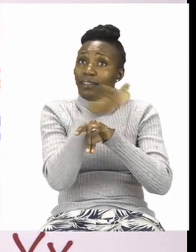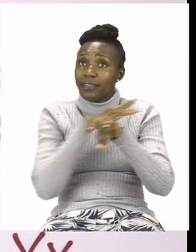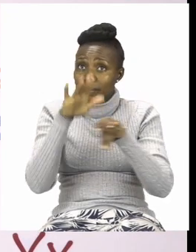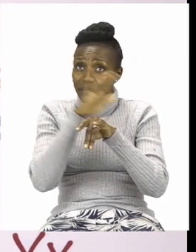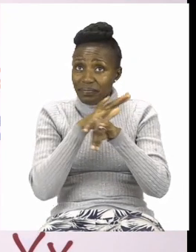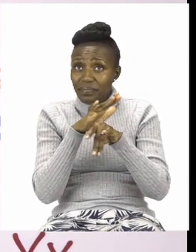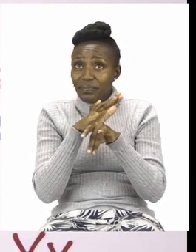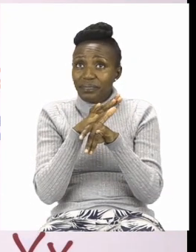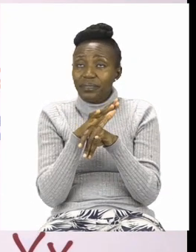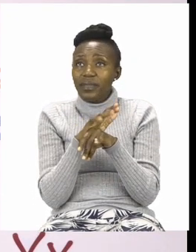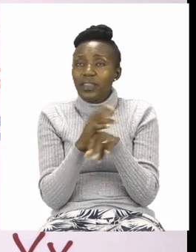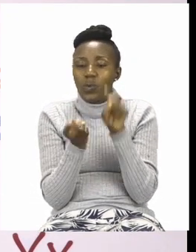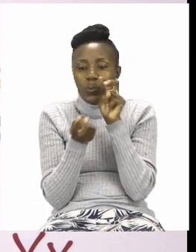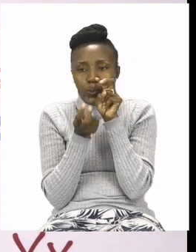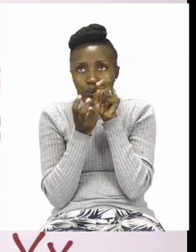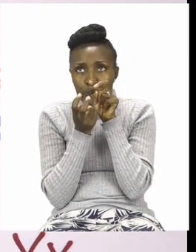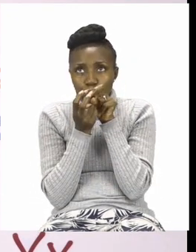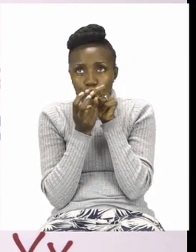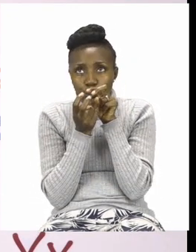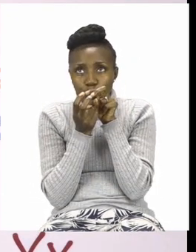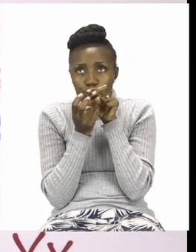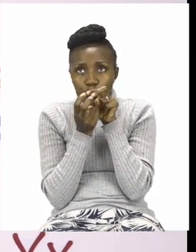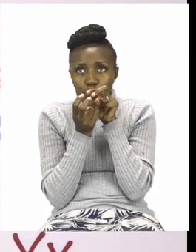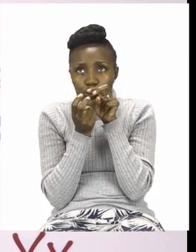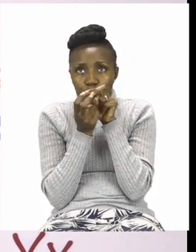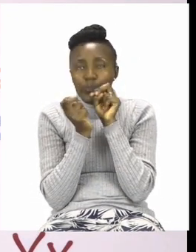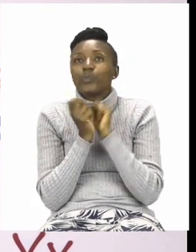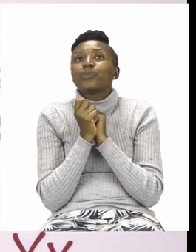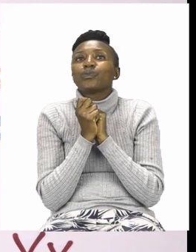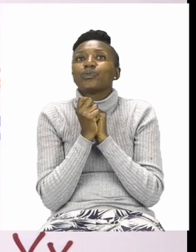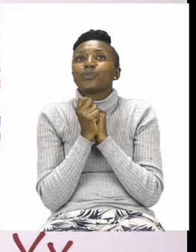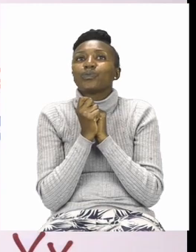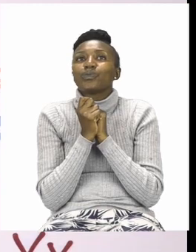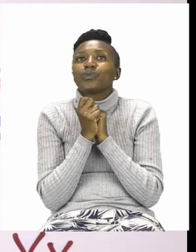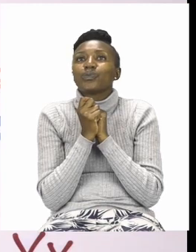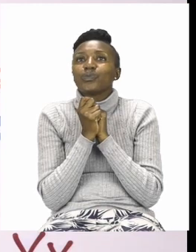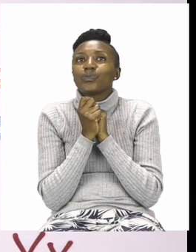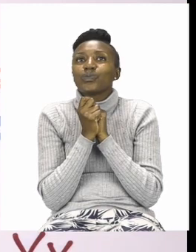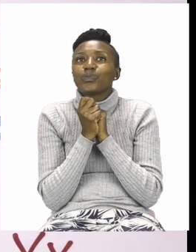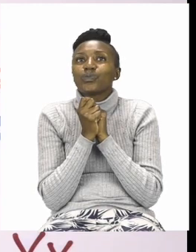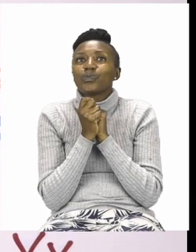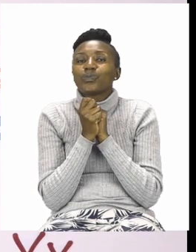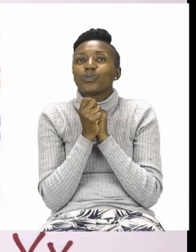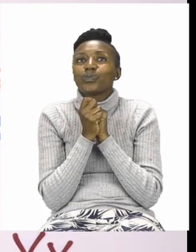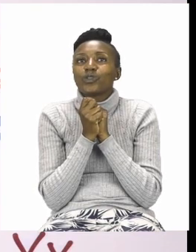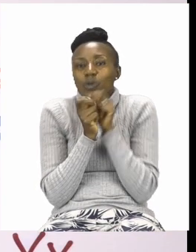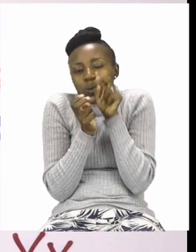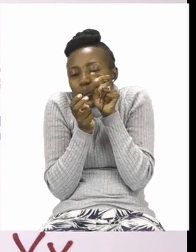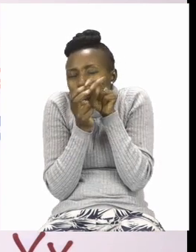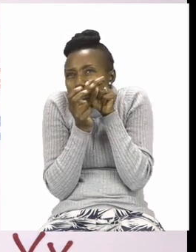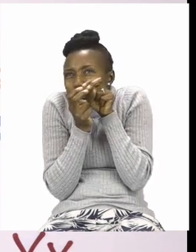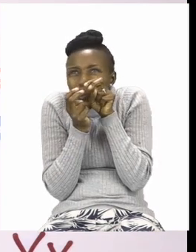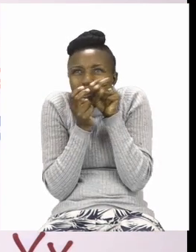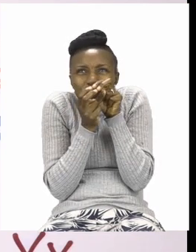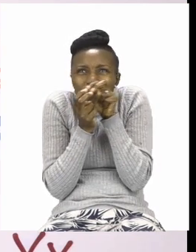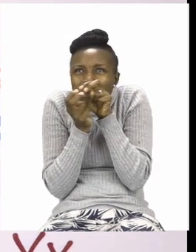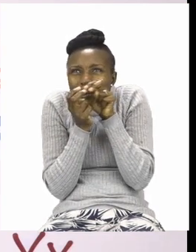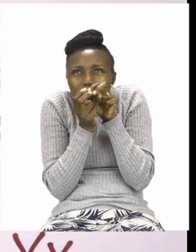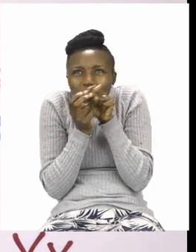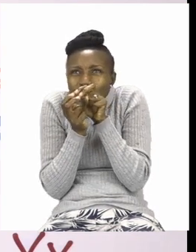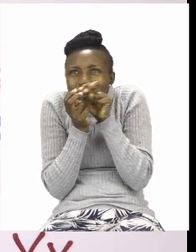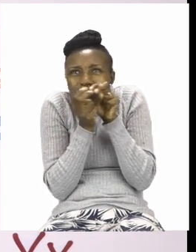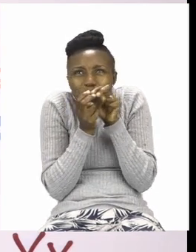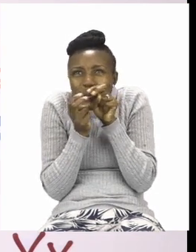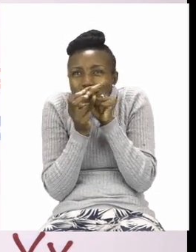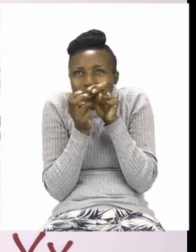is a mouse. Everyone, let's pretend we are a cute little mouse. Squeak, squeak, squeak, squeak,